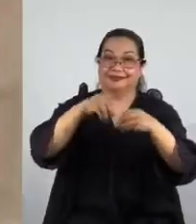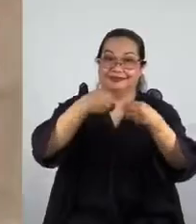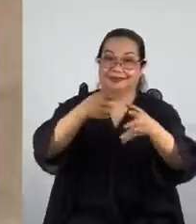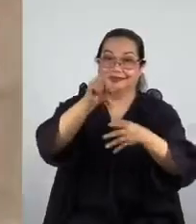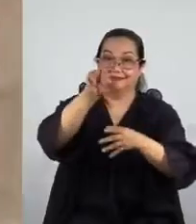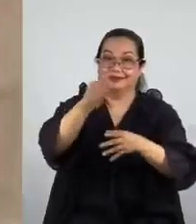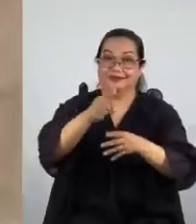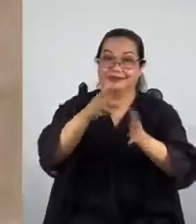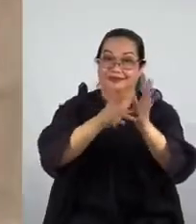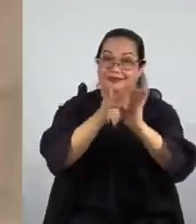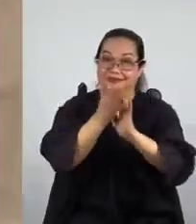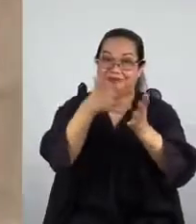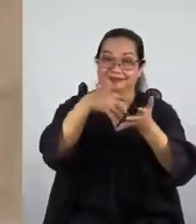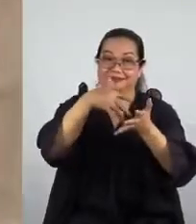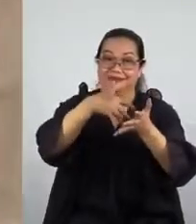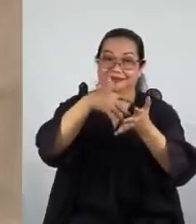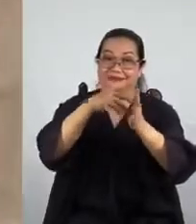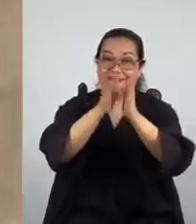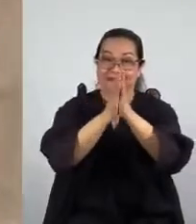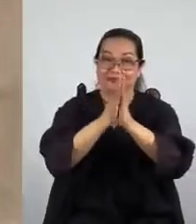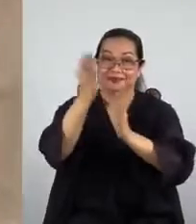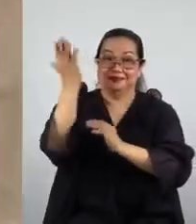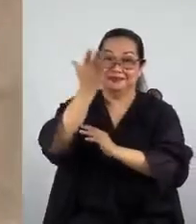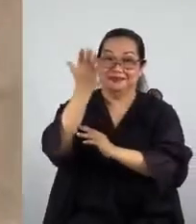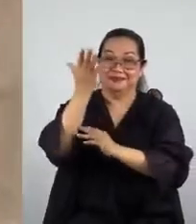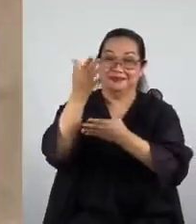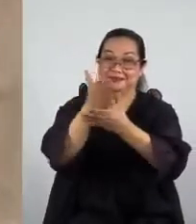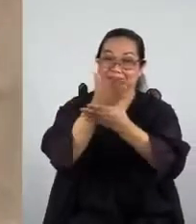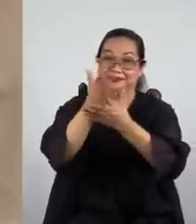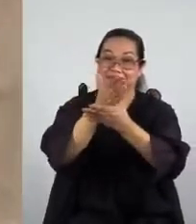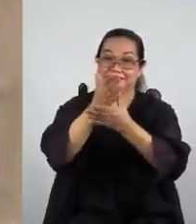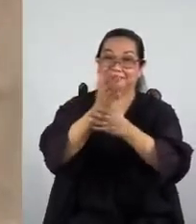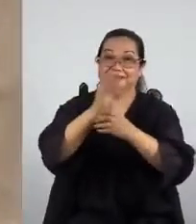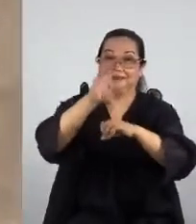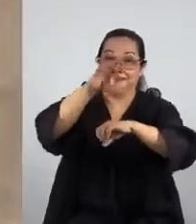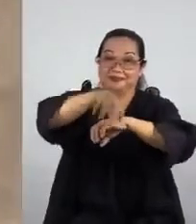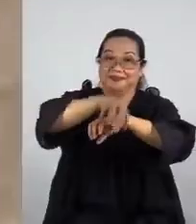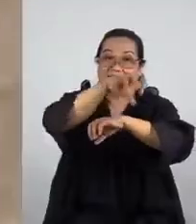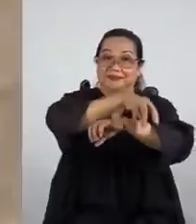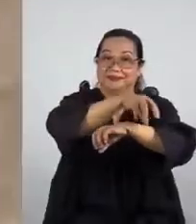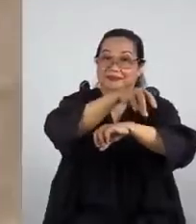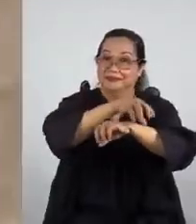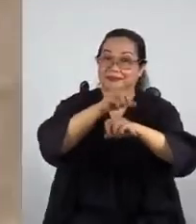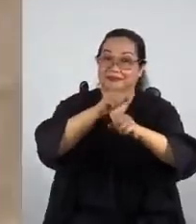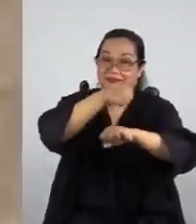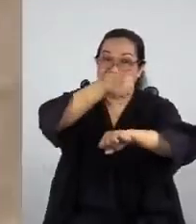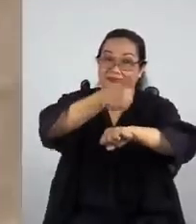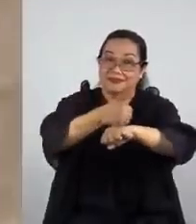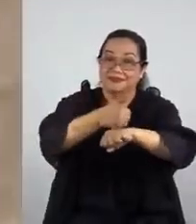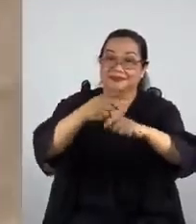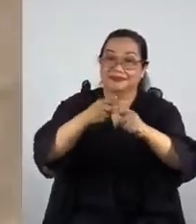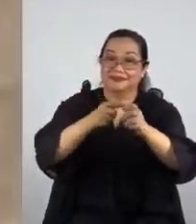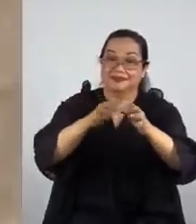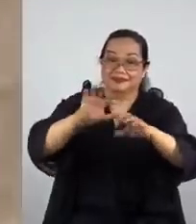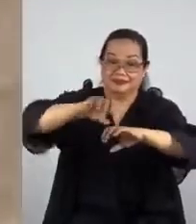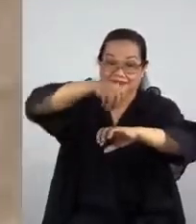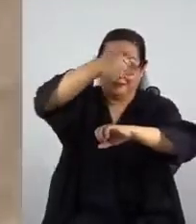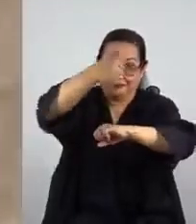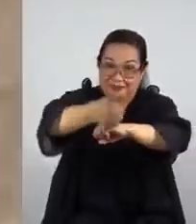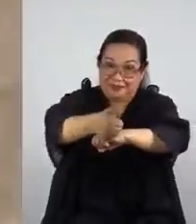doing our Bible studies, praying, preaching even, church planting, is it just a chore, a task?